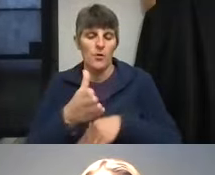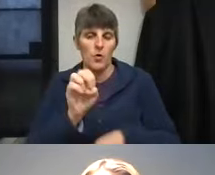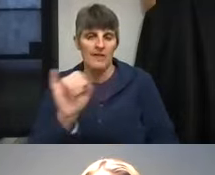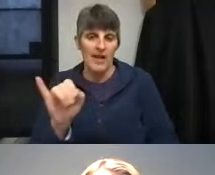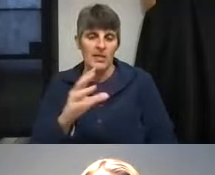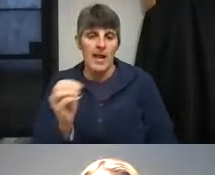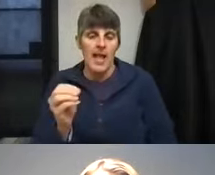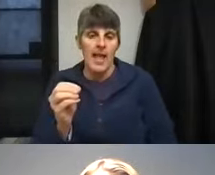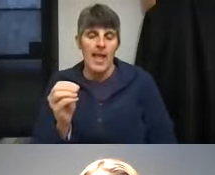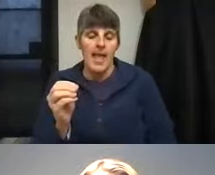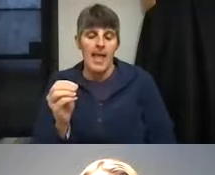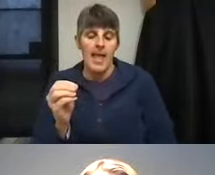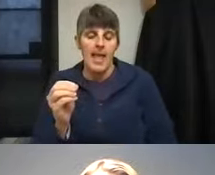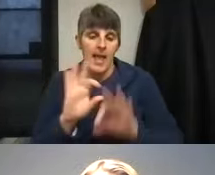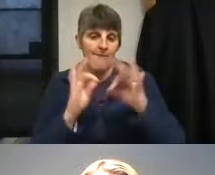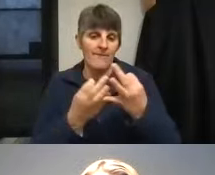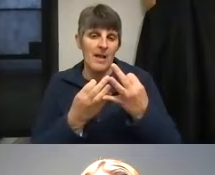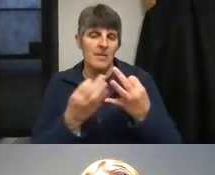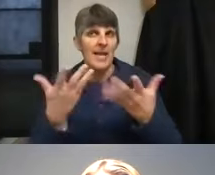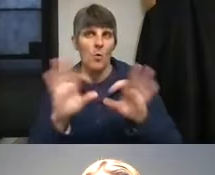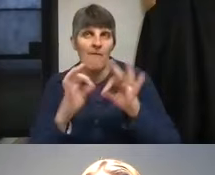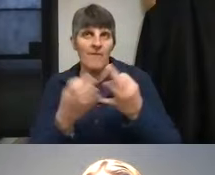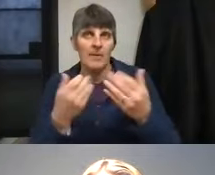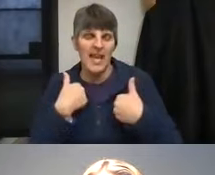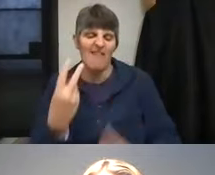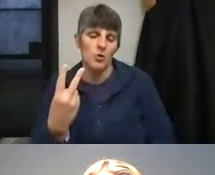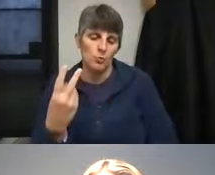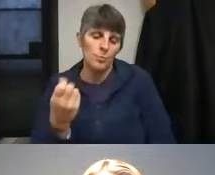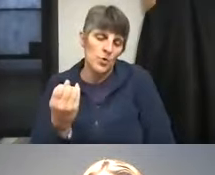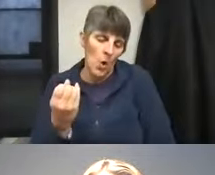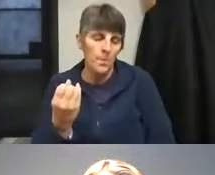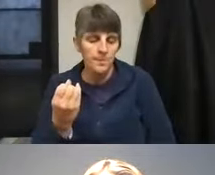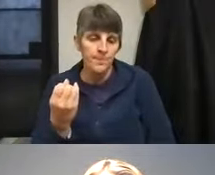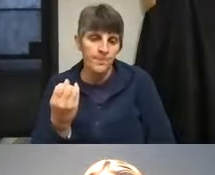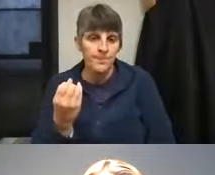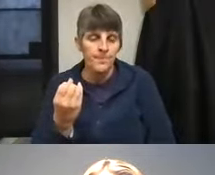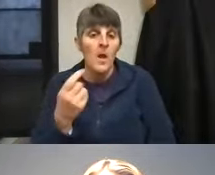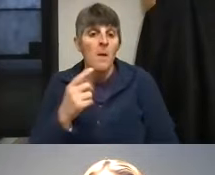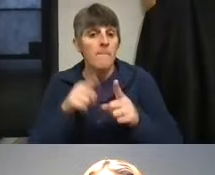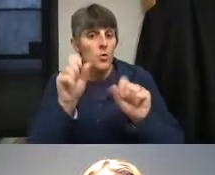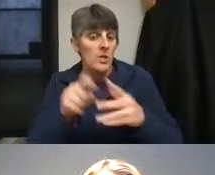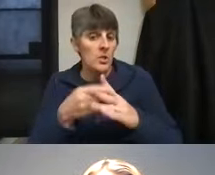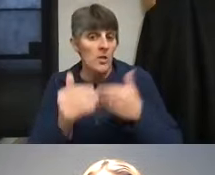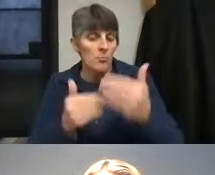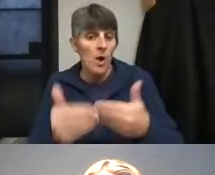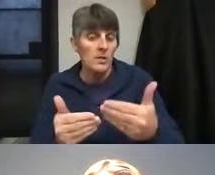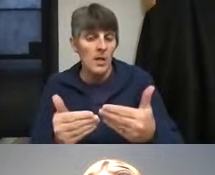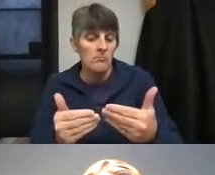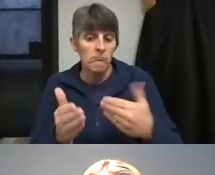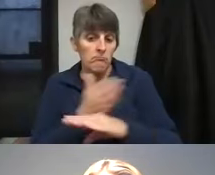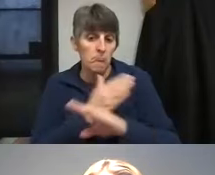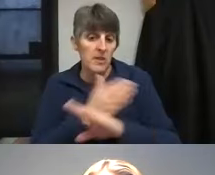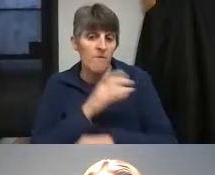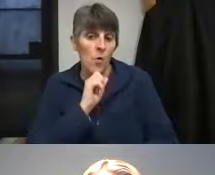intervention, and families, they don't want families to have two. So, but you can start the process even